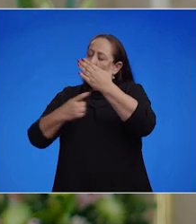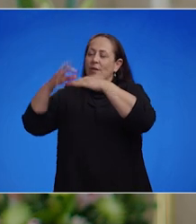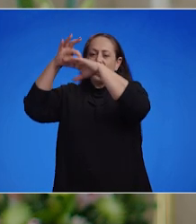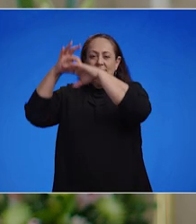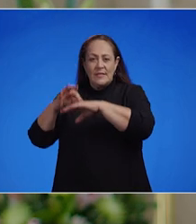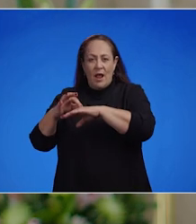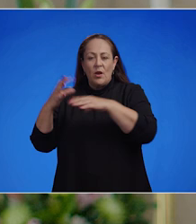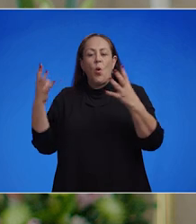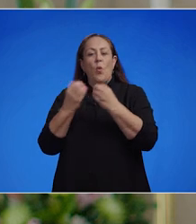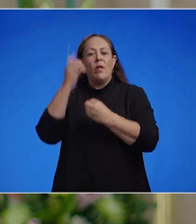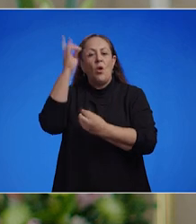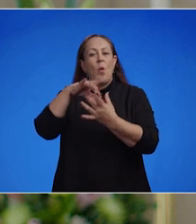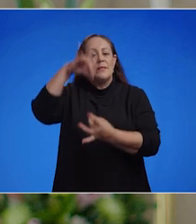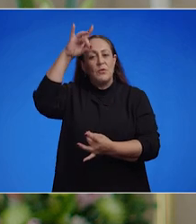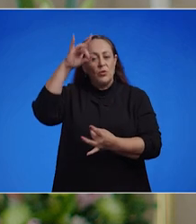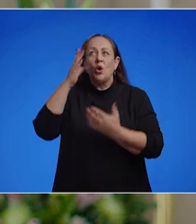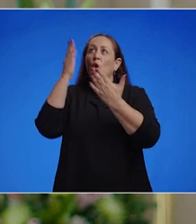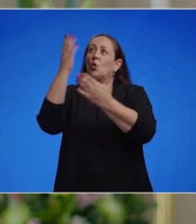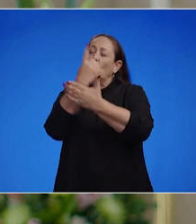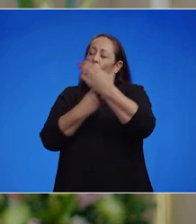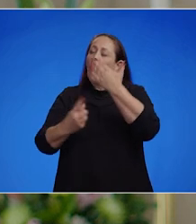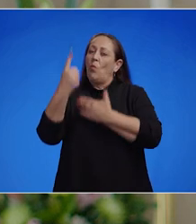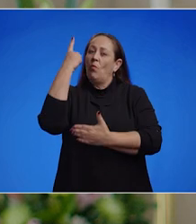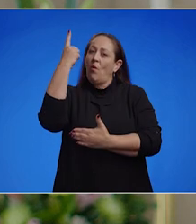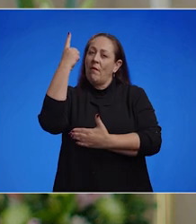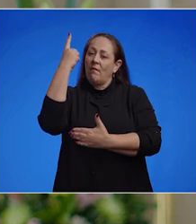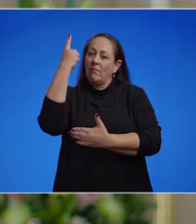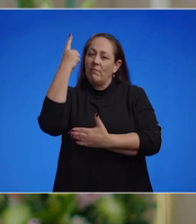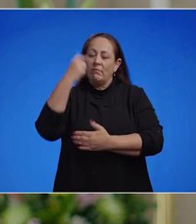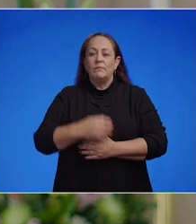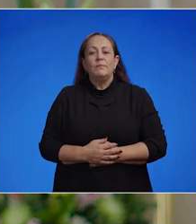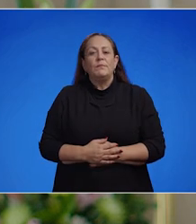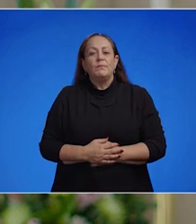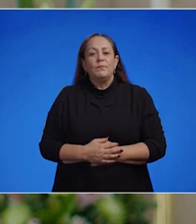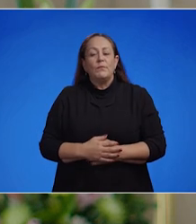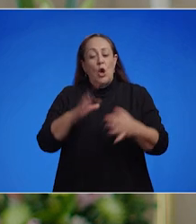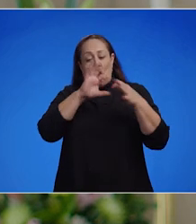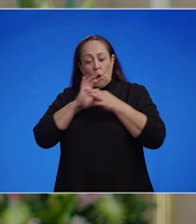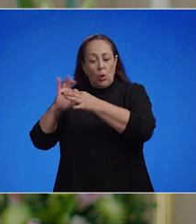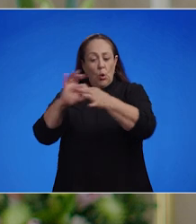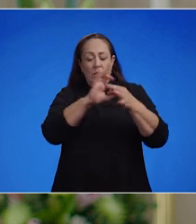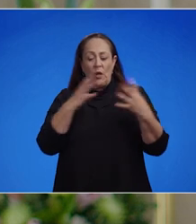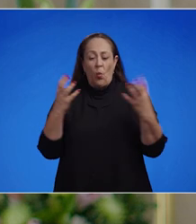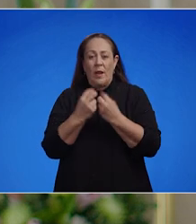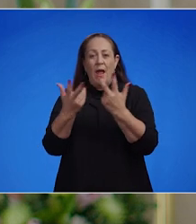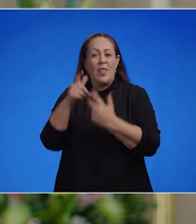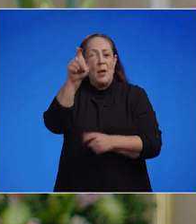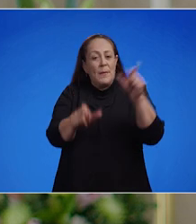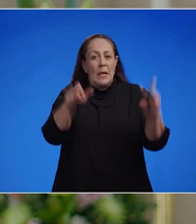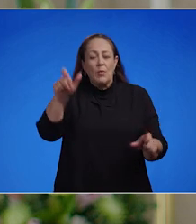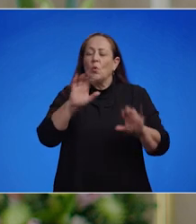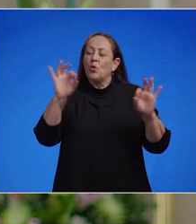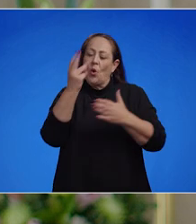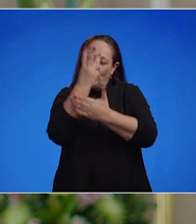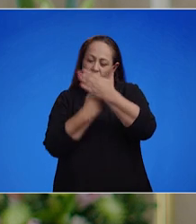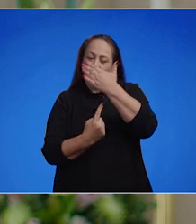For with your only begotten Son and the Holy Spirit, you are one God, one Lord. Not in the unity of a single